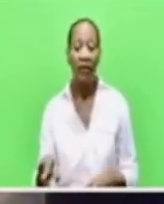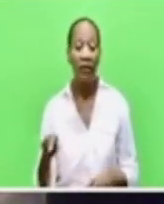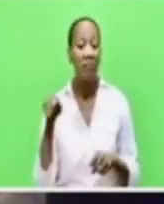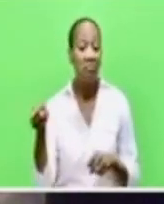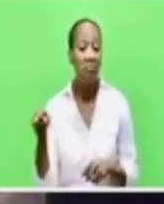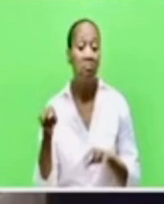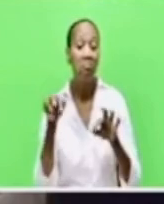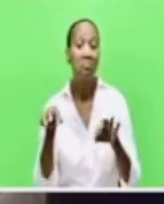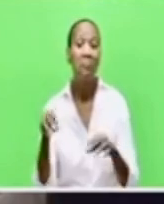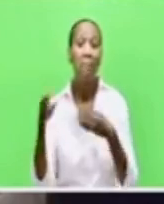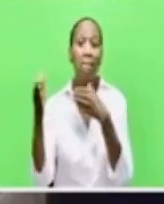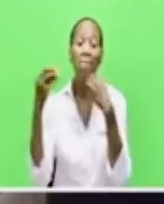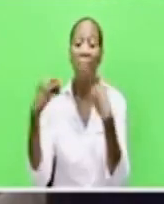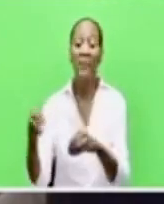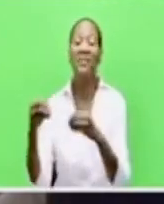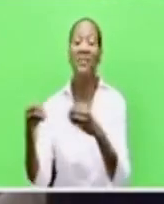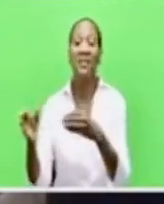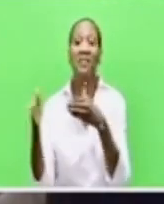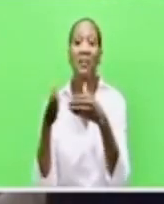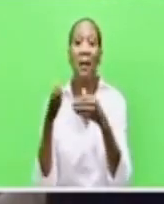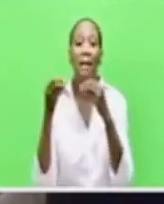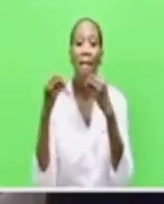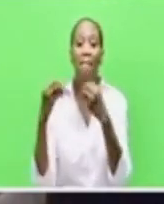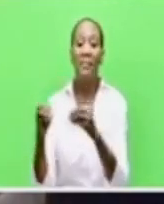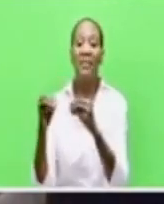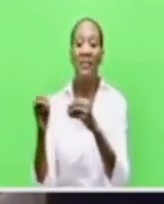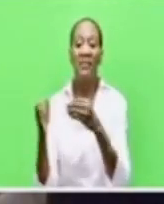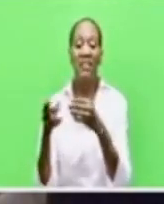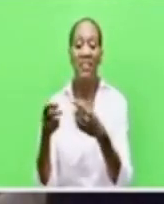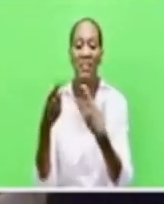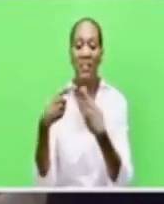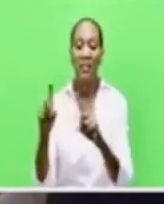said to them, "The business of Cape Town, we can't trust you." They closed.